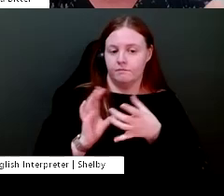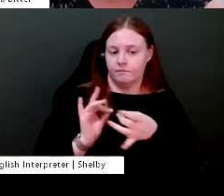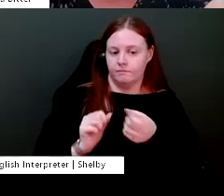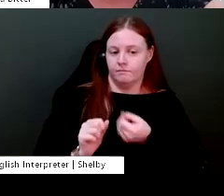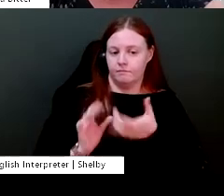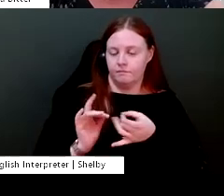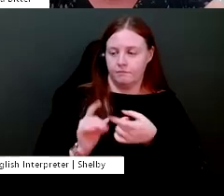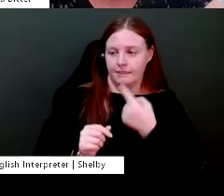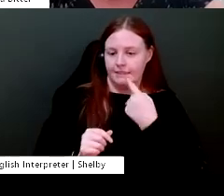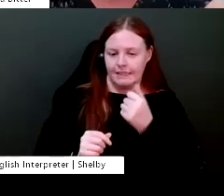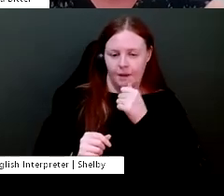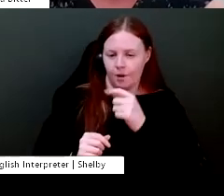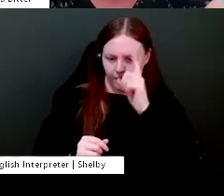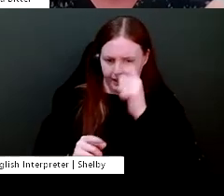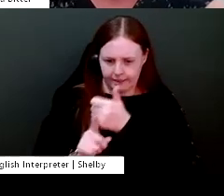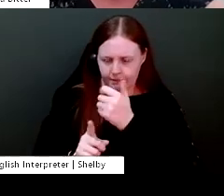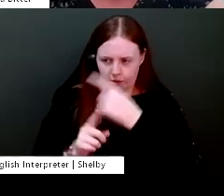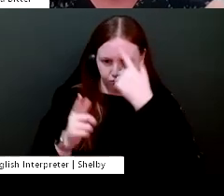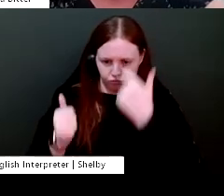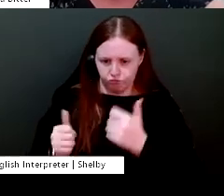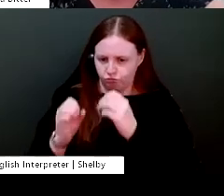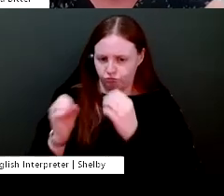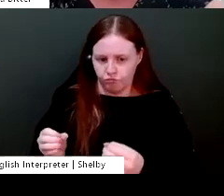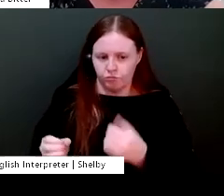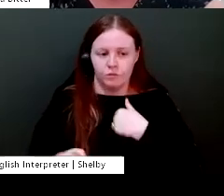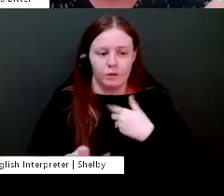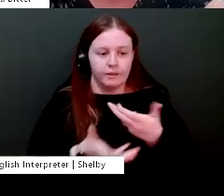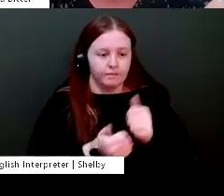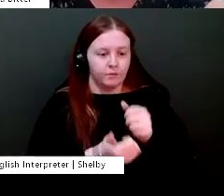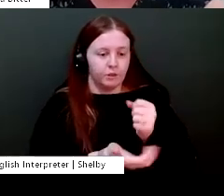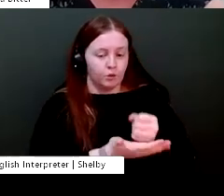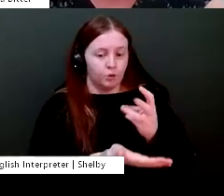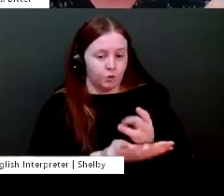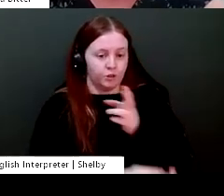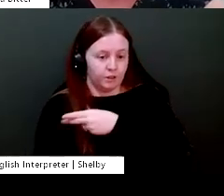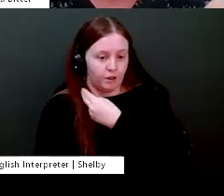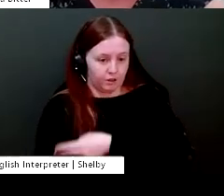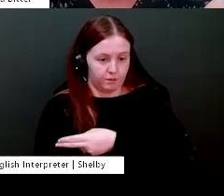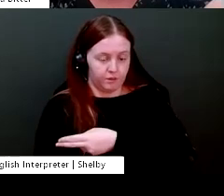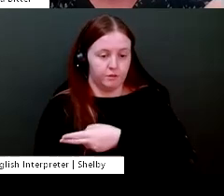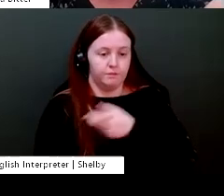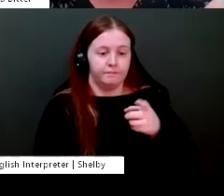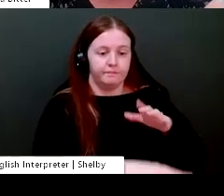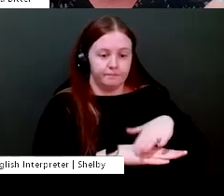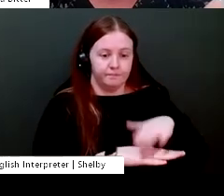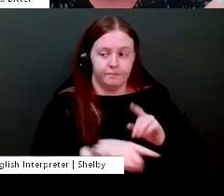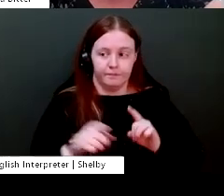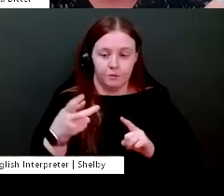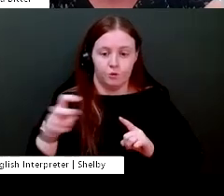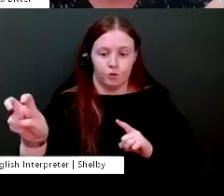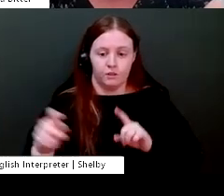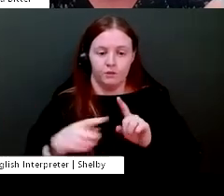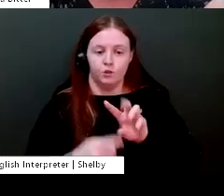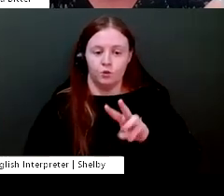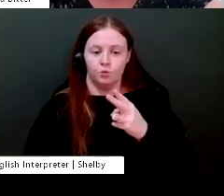has any cognitive impairments. So then I spoke with the social worker at the hospital who advised that he was transferred to Whitby Shores. So he